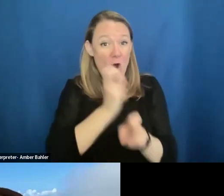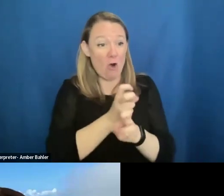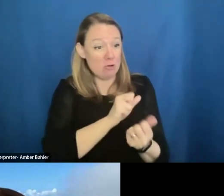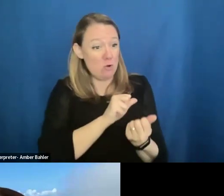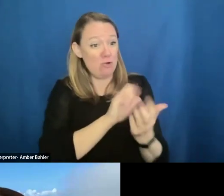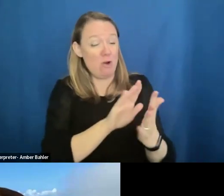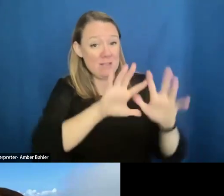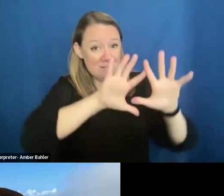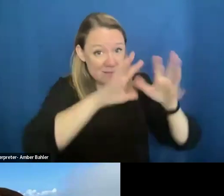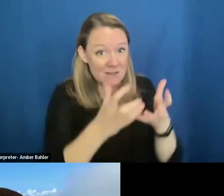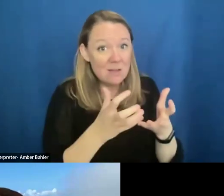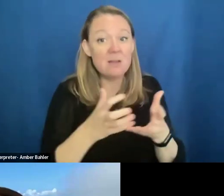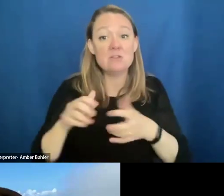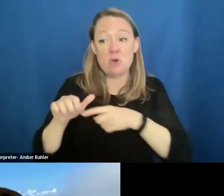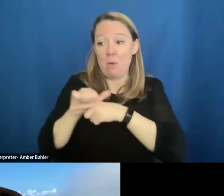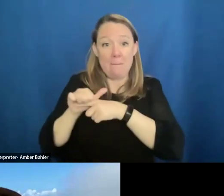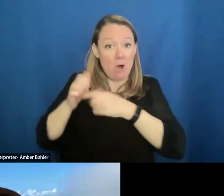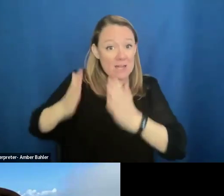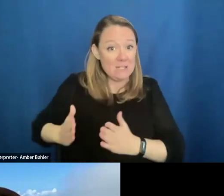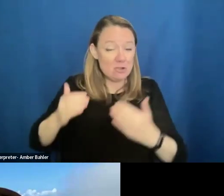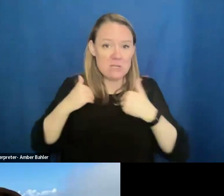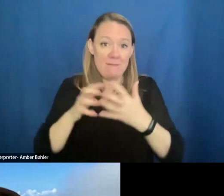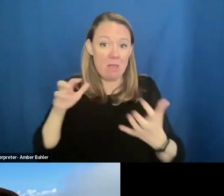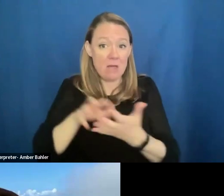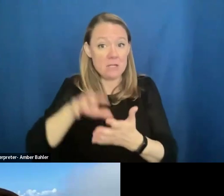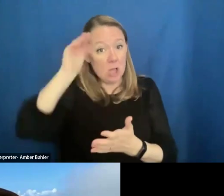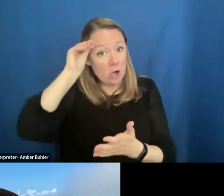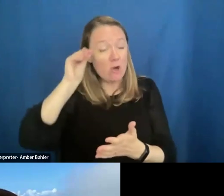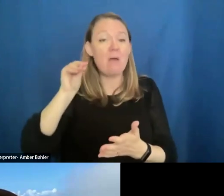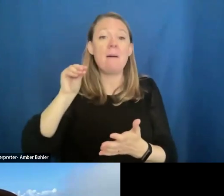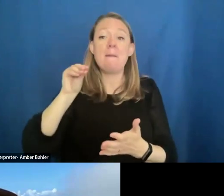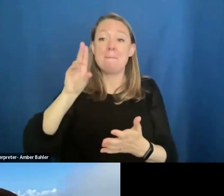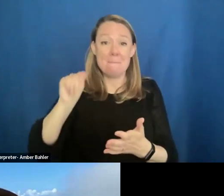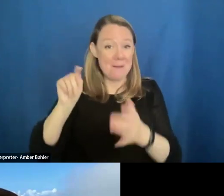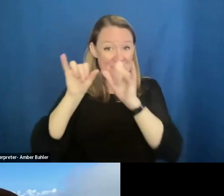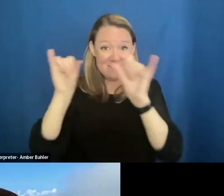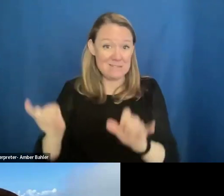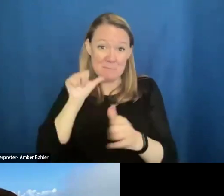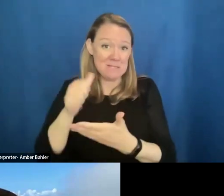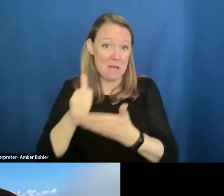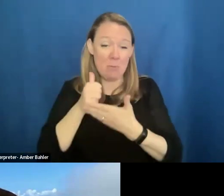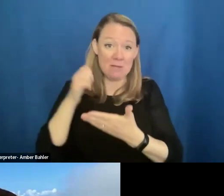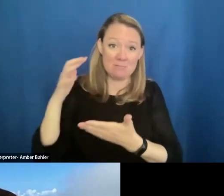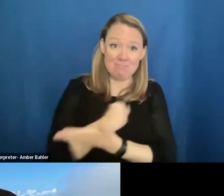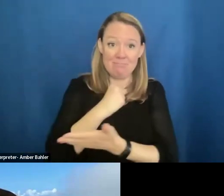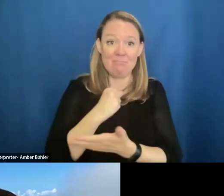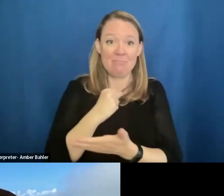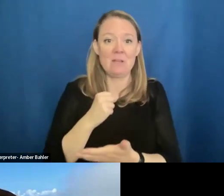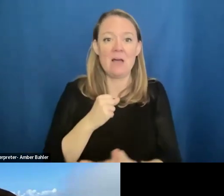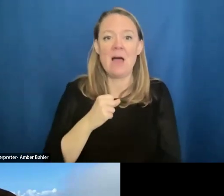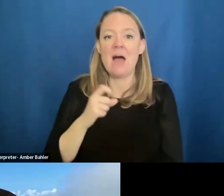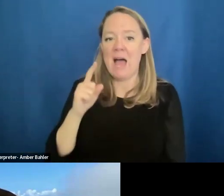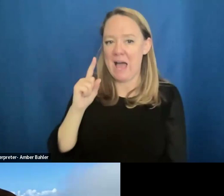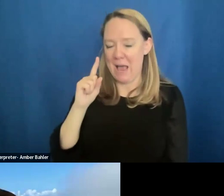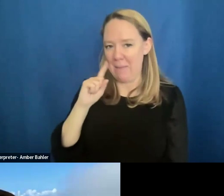system doesn't make that easy. And so I would hope we would take advantage of that opportunity. I'm definitely hearing a theme about this being a